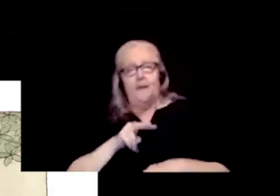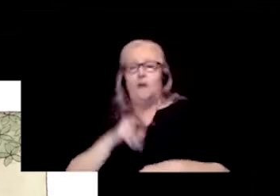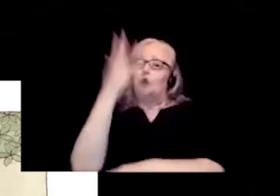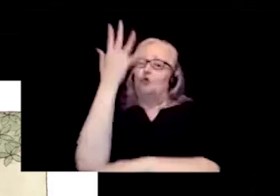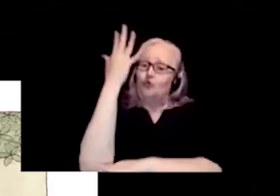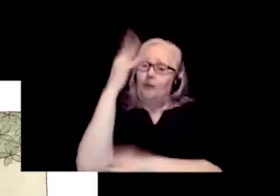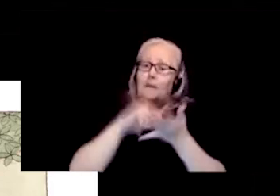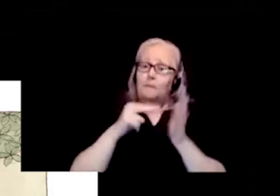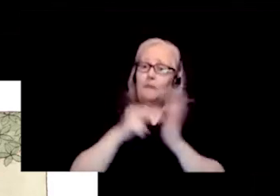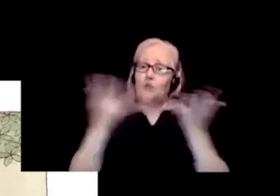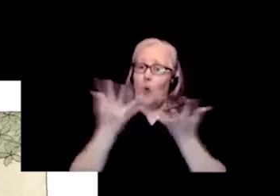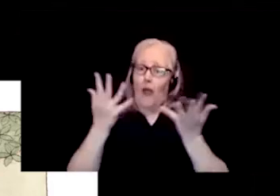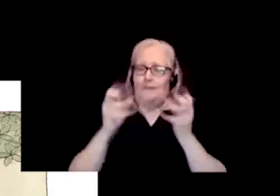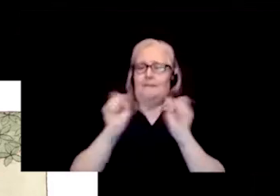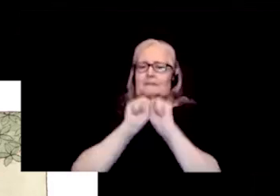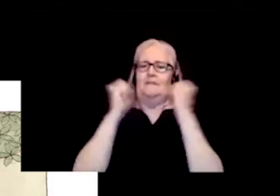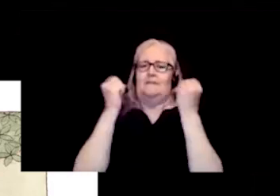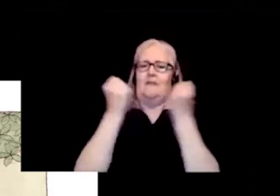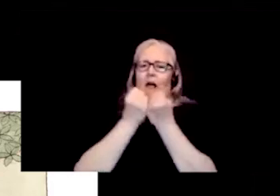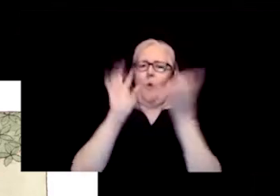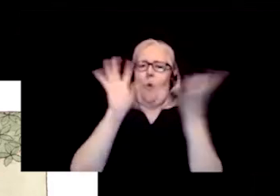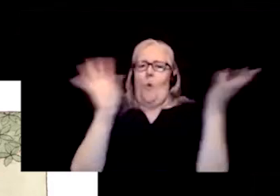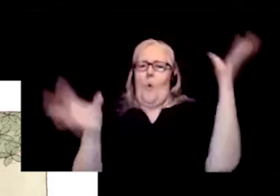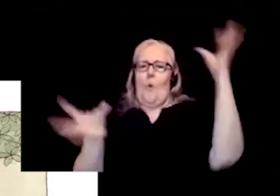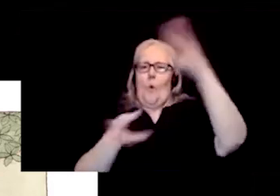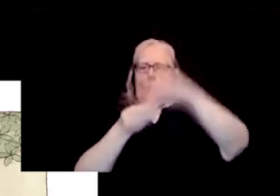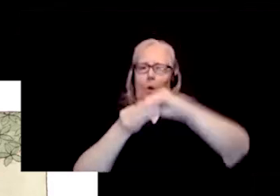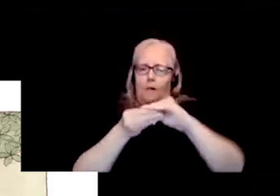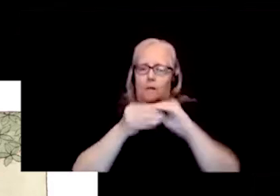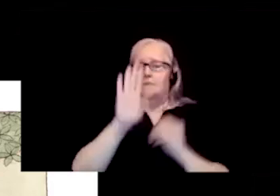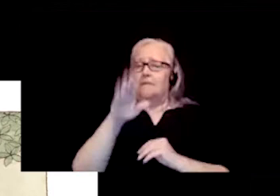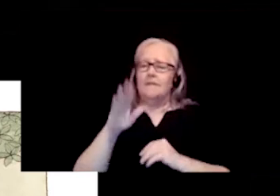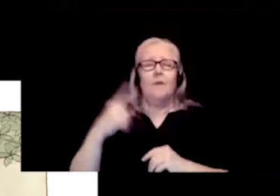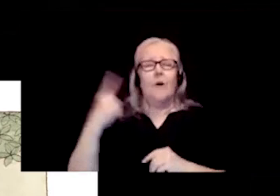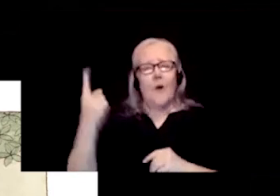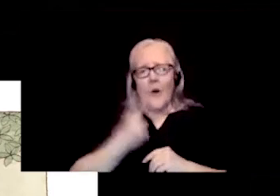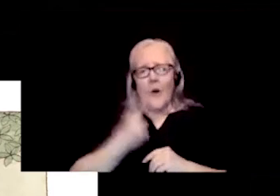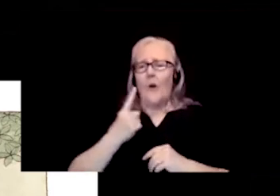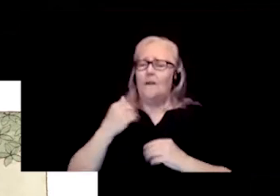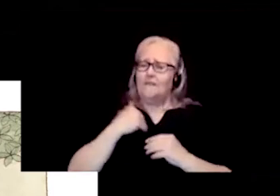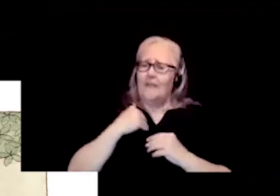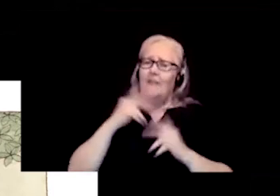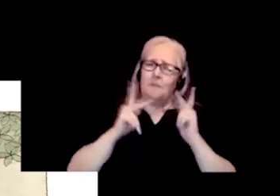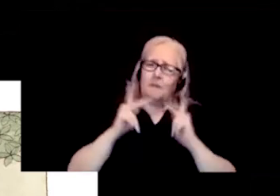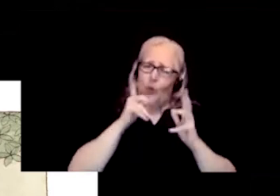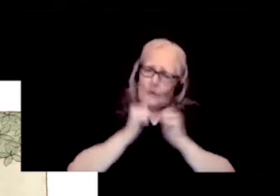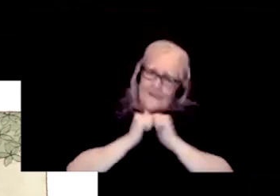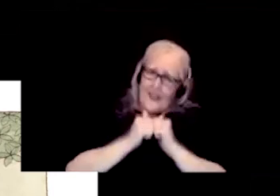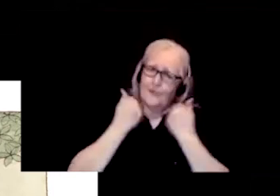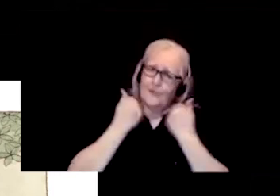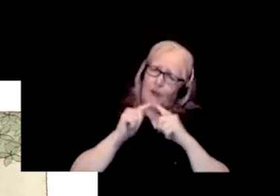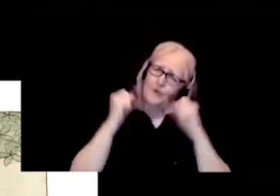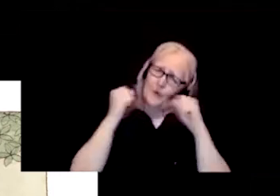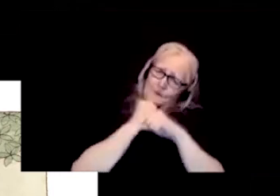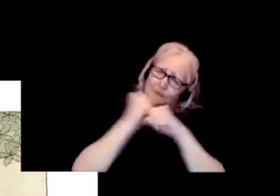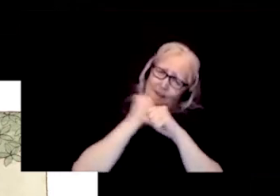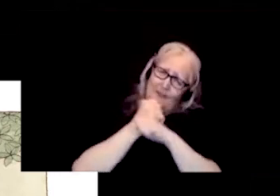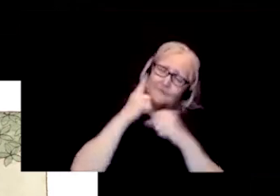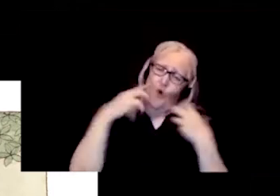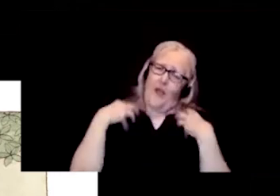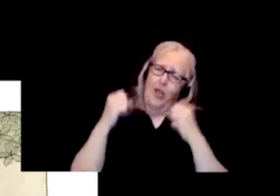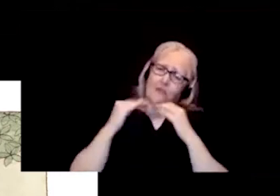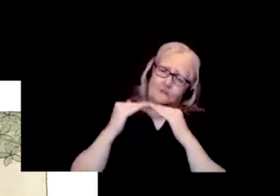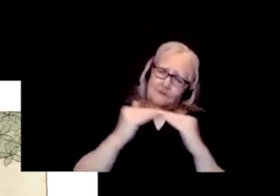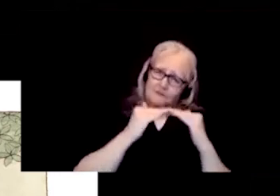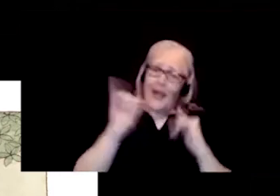society. You see, there have always been co-laborers in the fight for health equity. Many of you, in fact, I know, are co-laborers